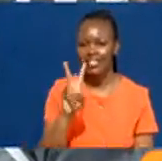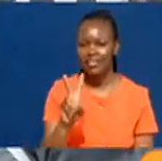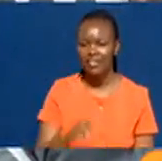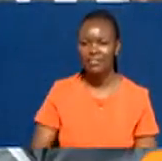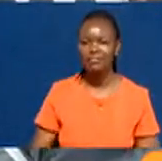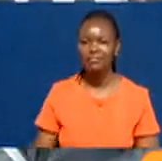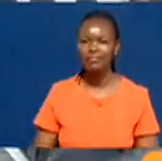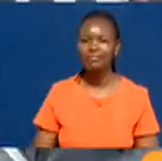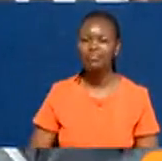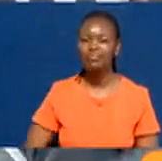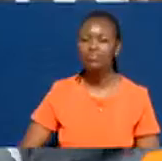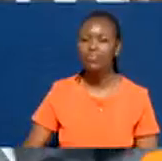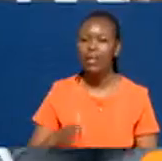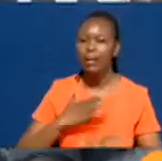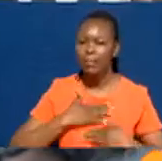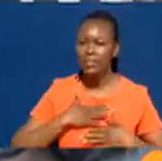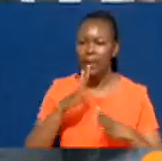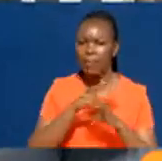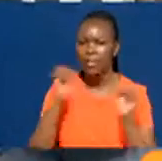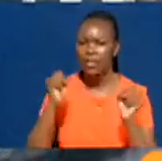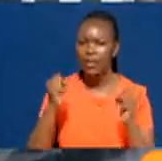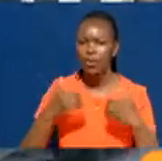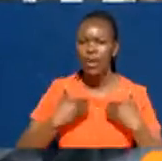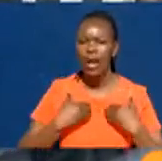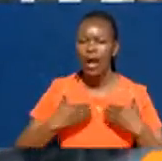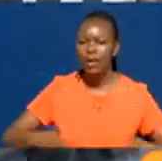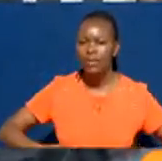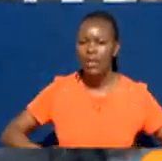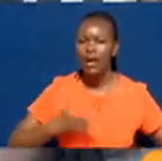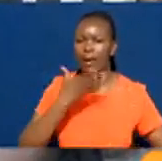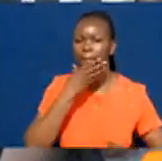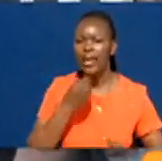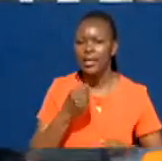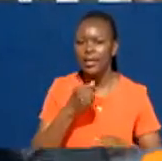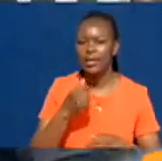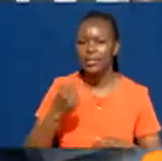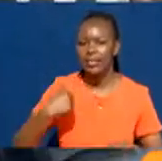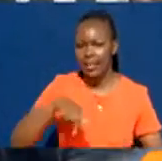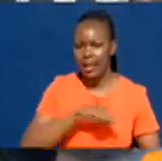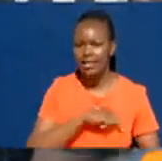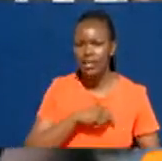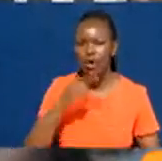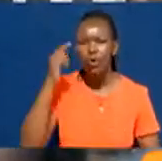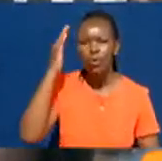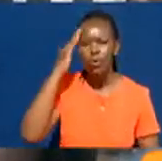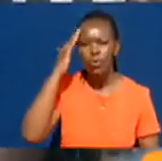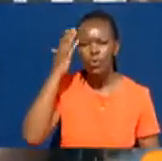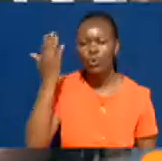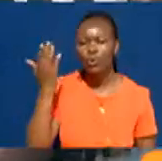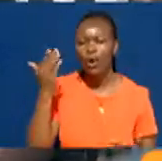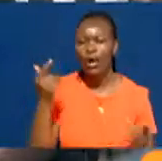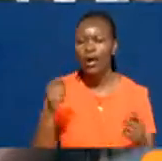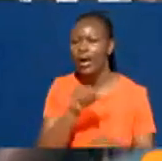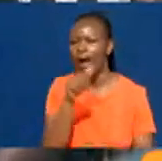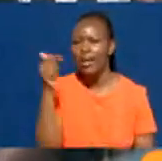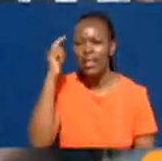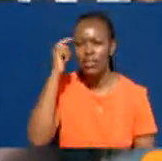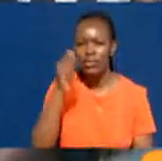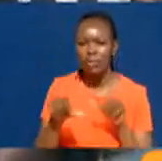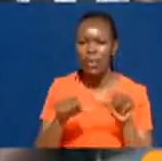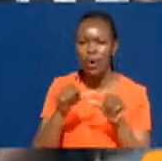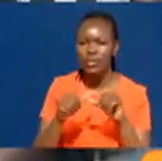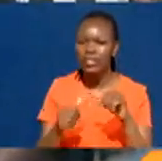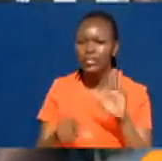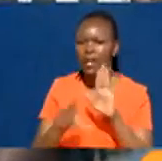President, there are young men like us who had some different thoughts about the verdict of this ruling with the court. What would be